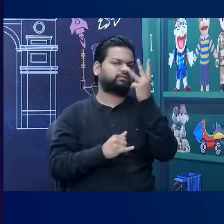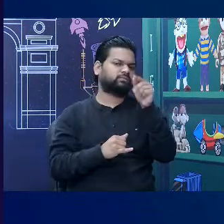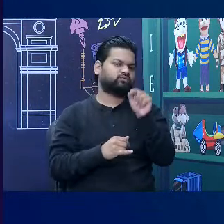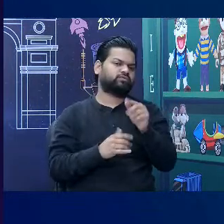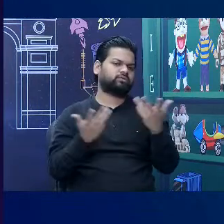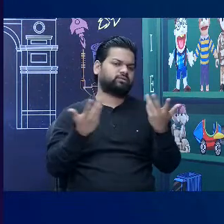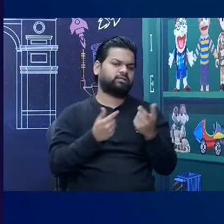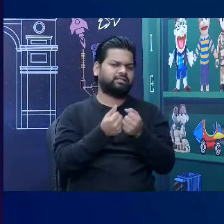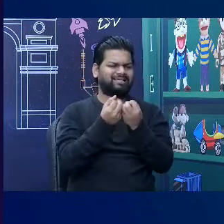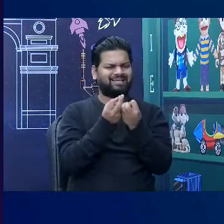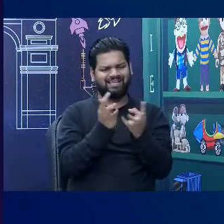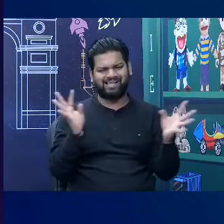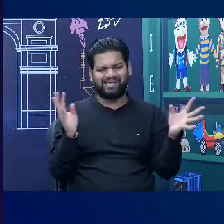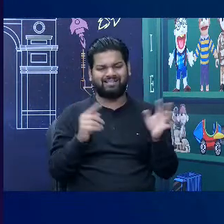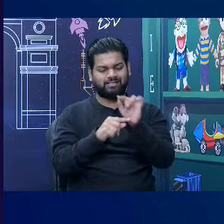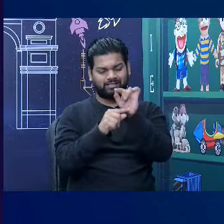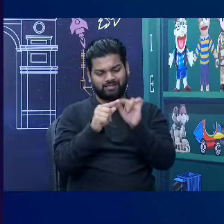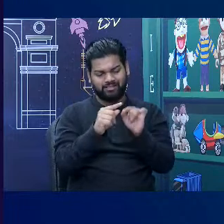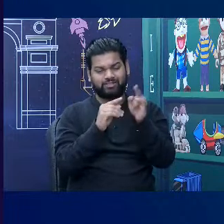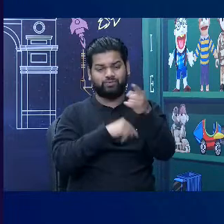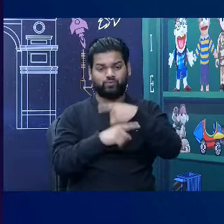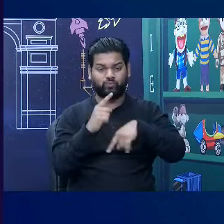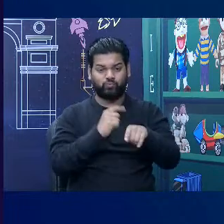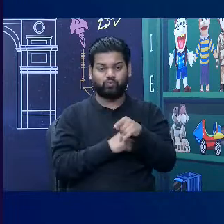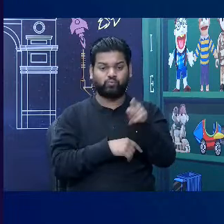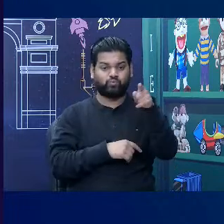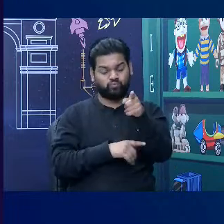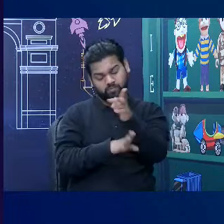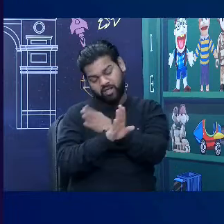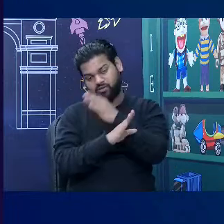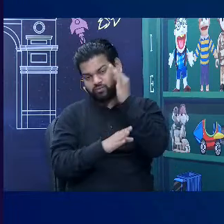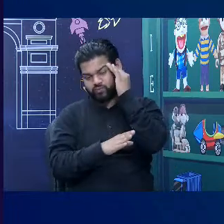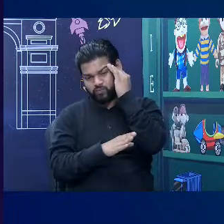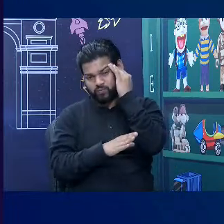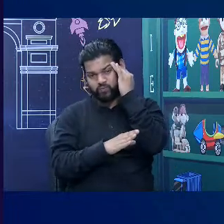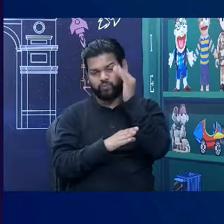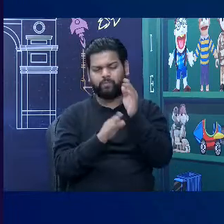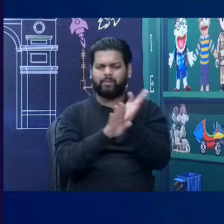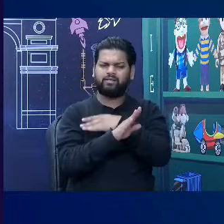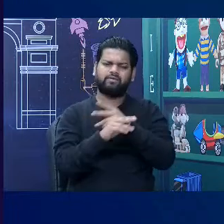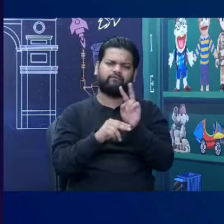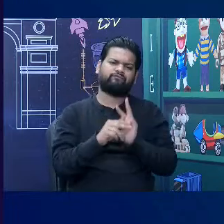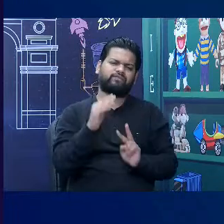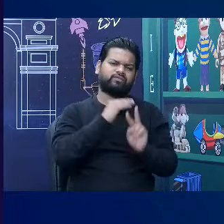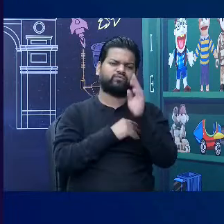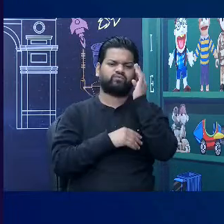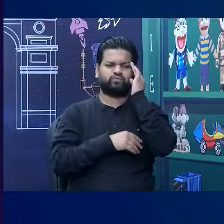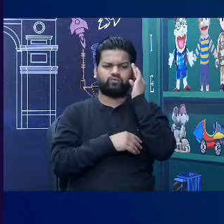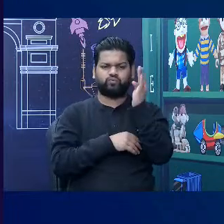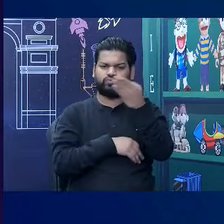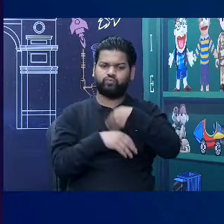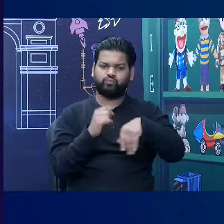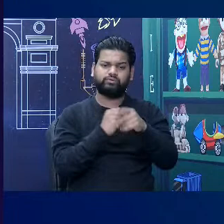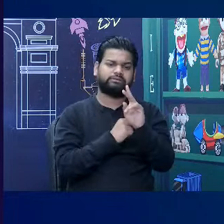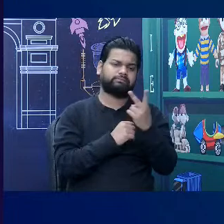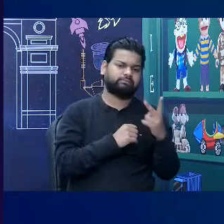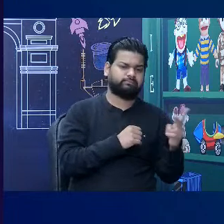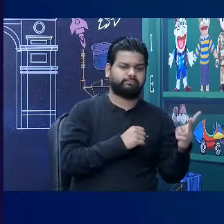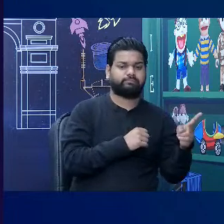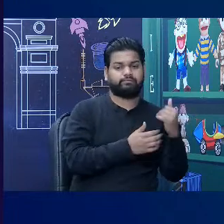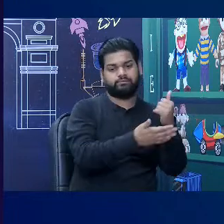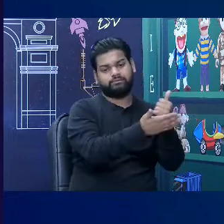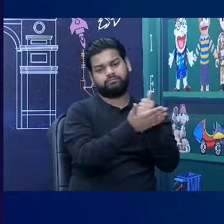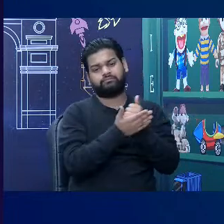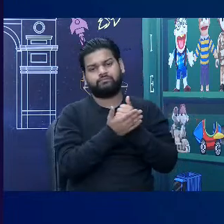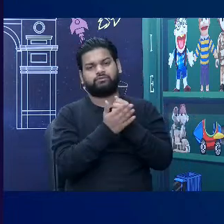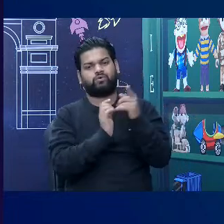if any one of the ratio is known, we can also determine the values of other trigonometric ratios with the help